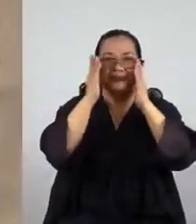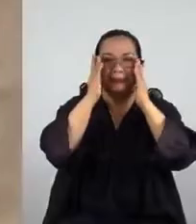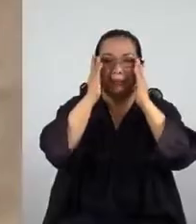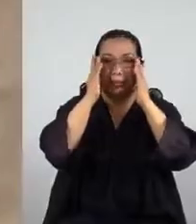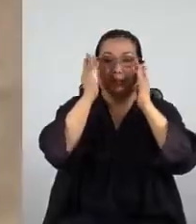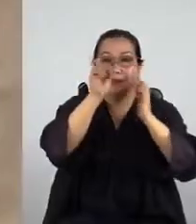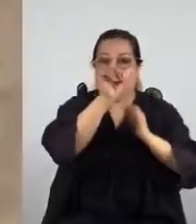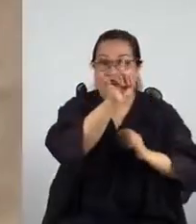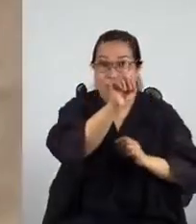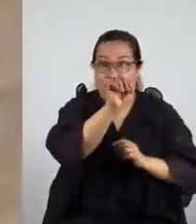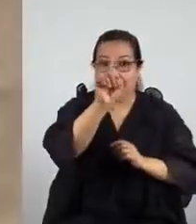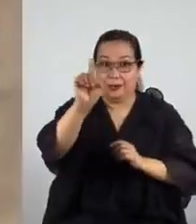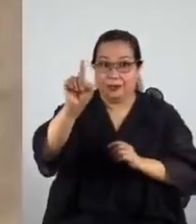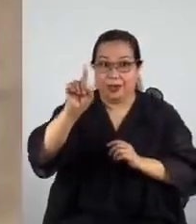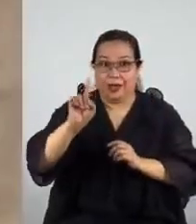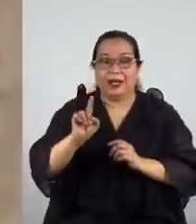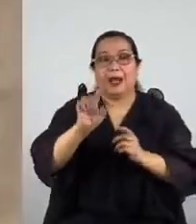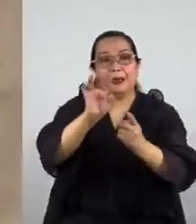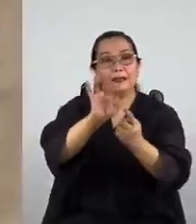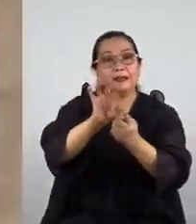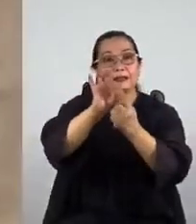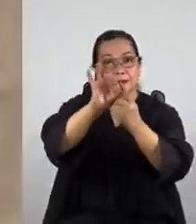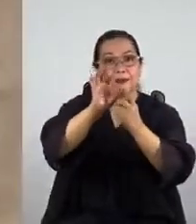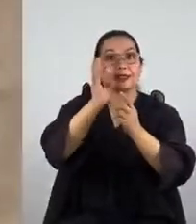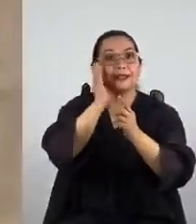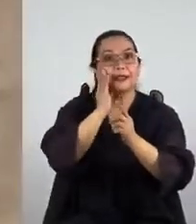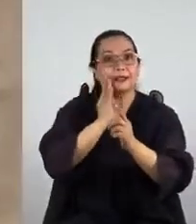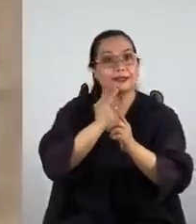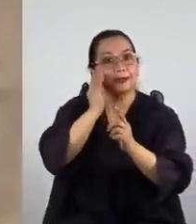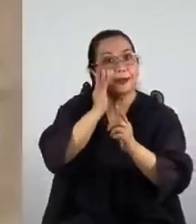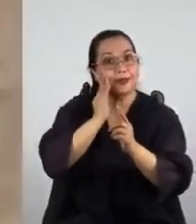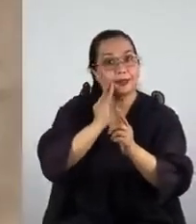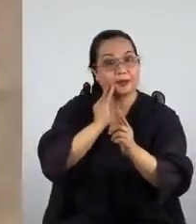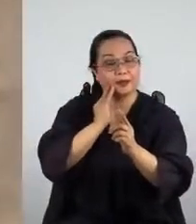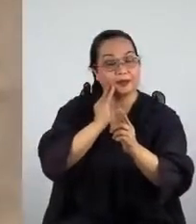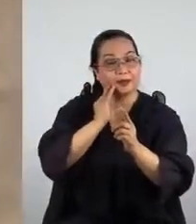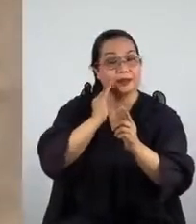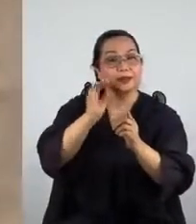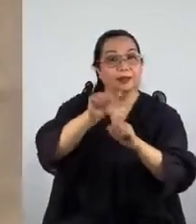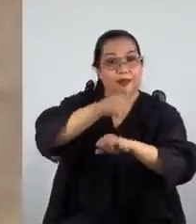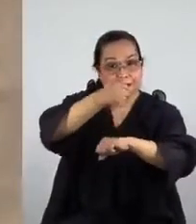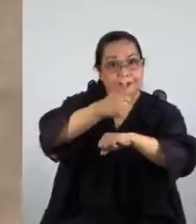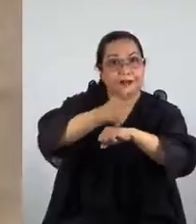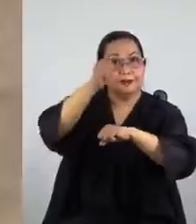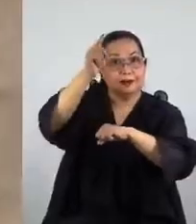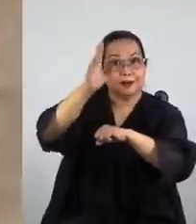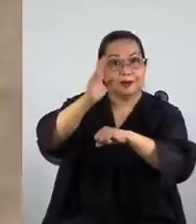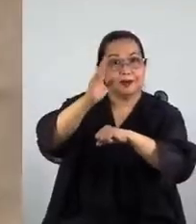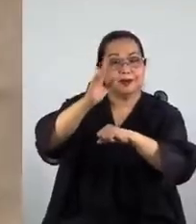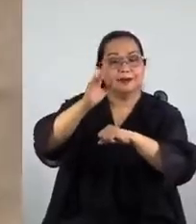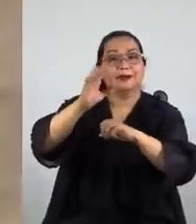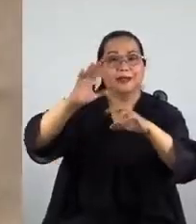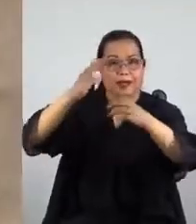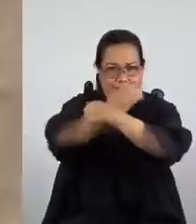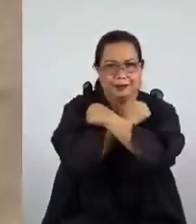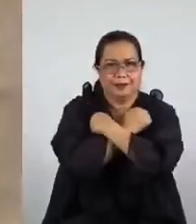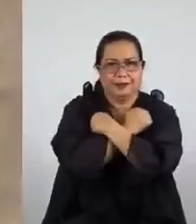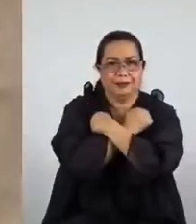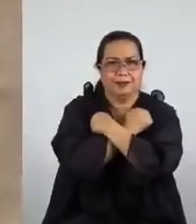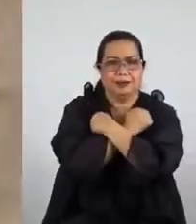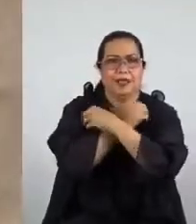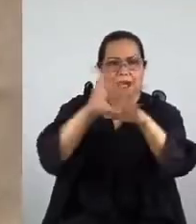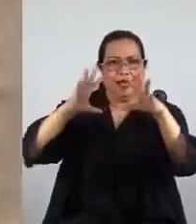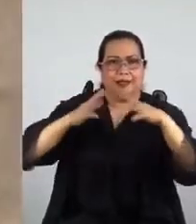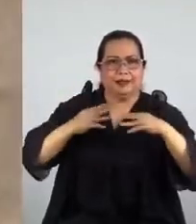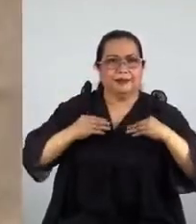a unique path, road, ordained by God. Embrace it.